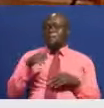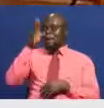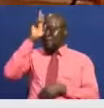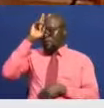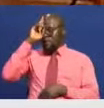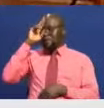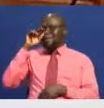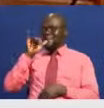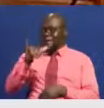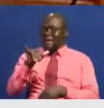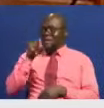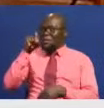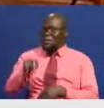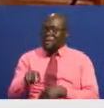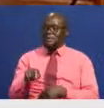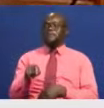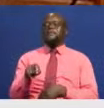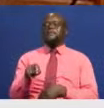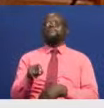officers that we must have,